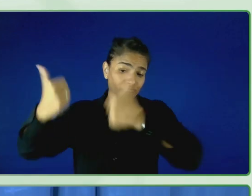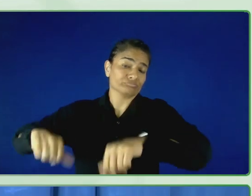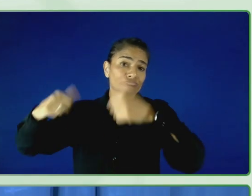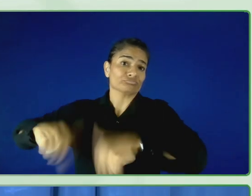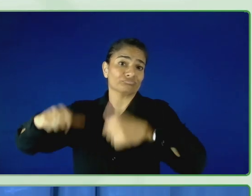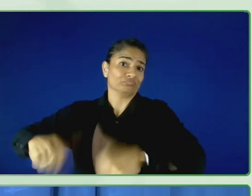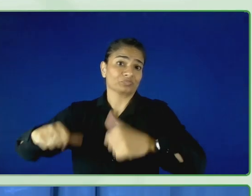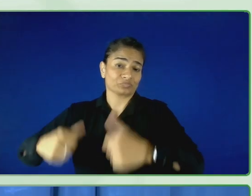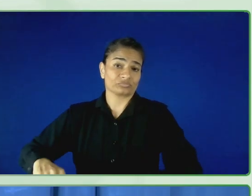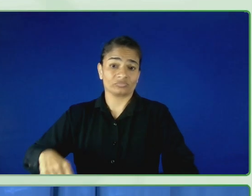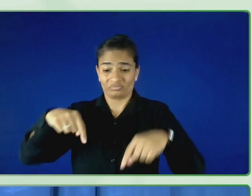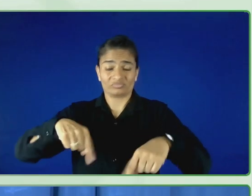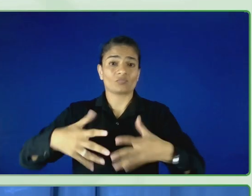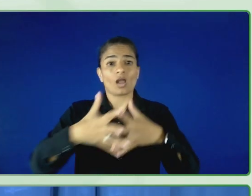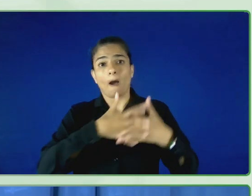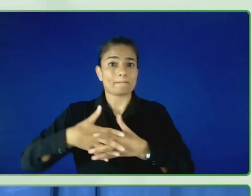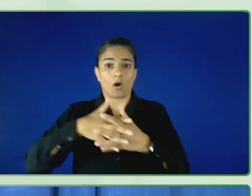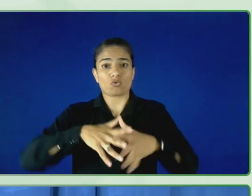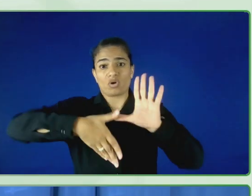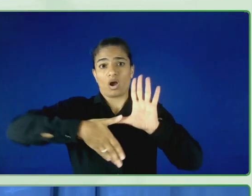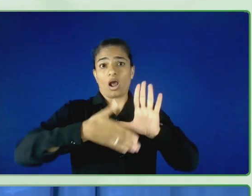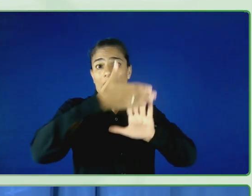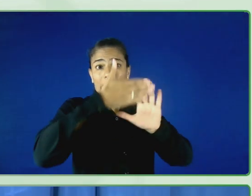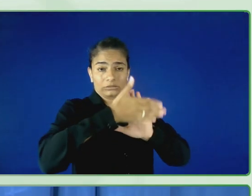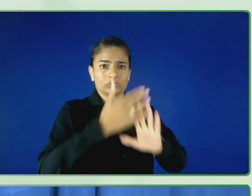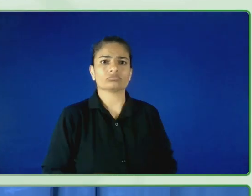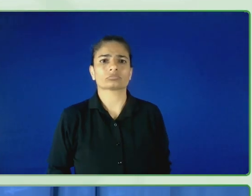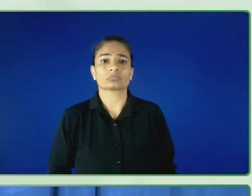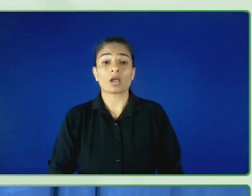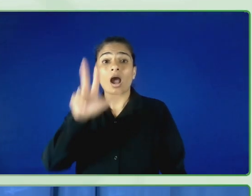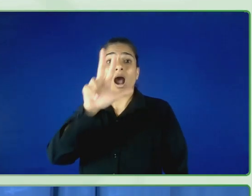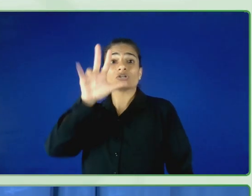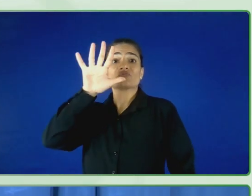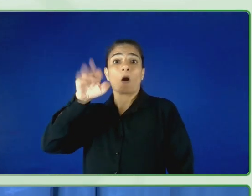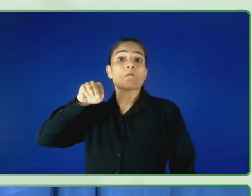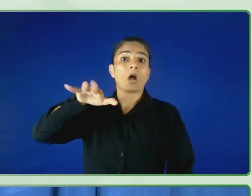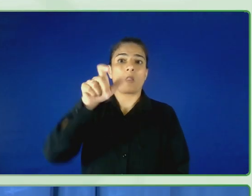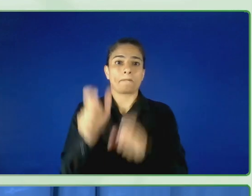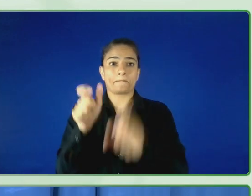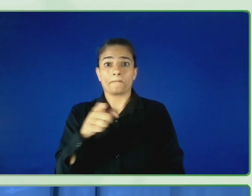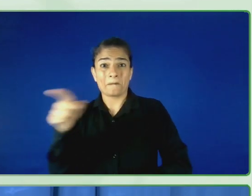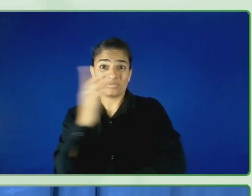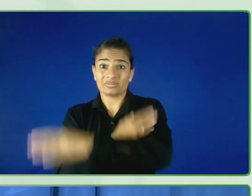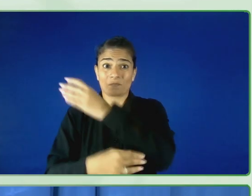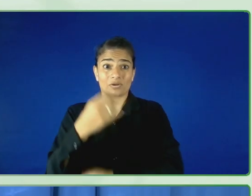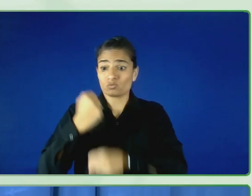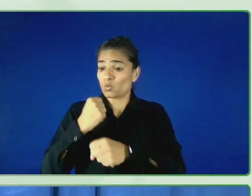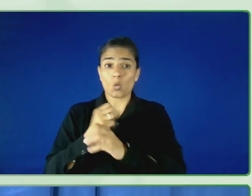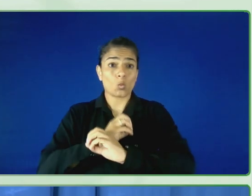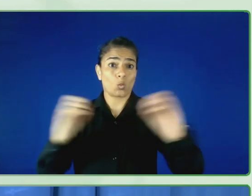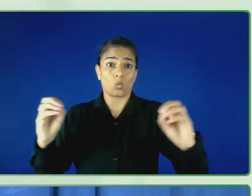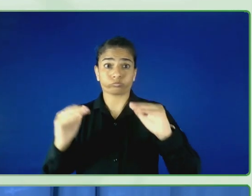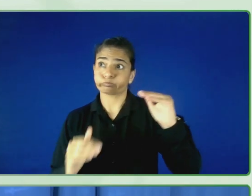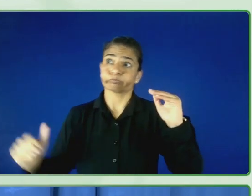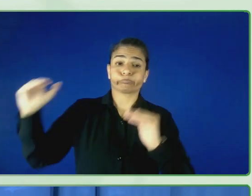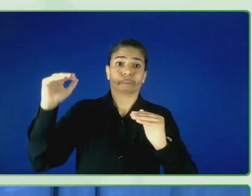70%. So what we're doing, and our mission is, for the last 12 years, we've been working